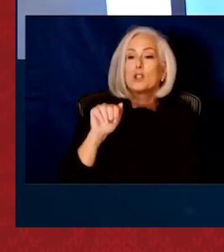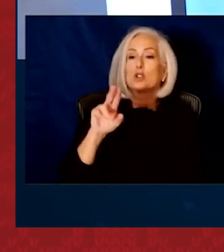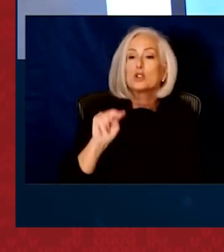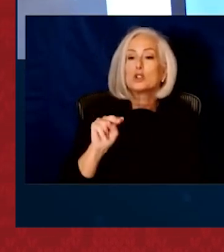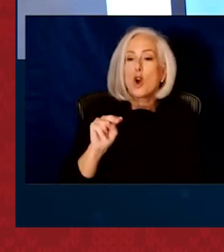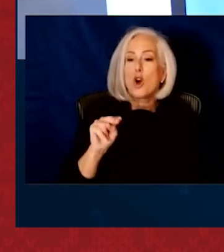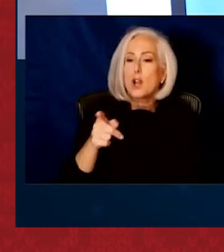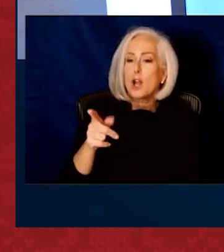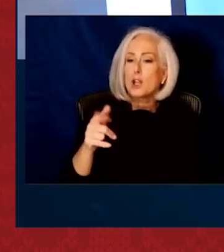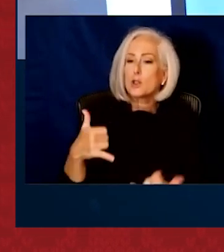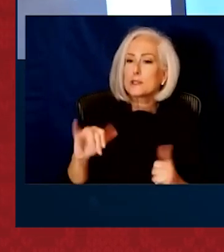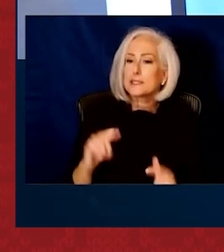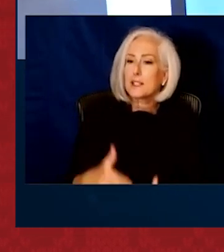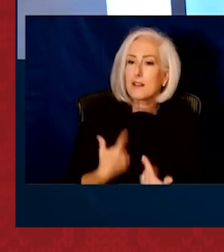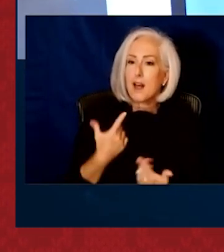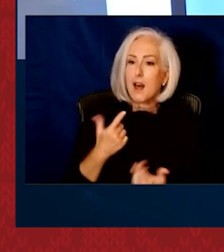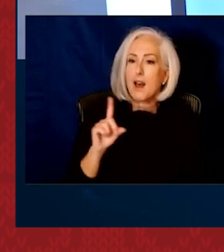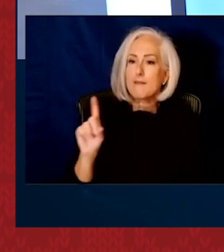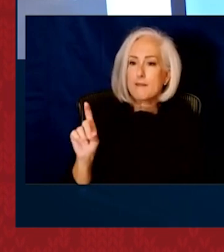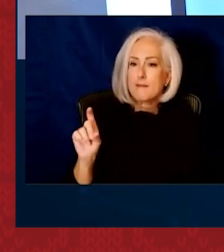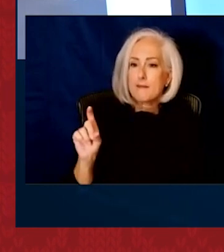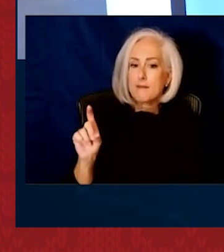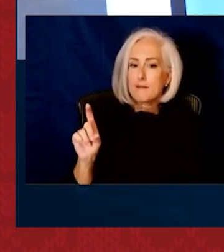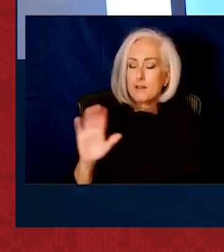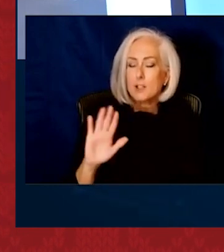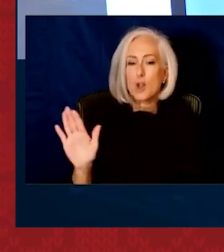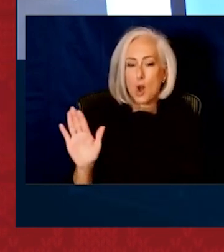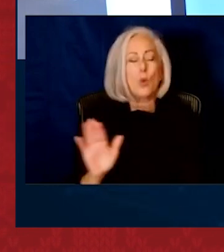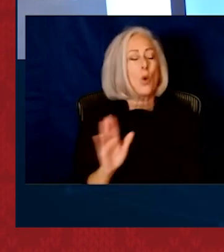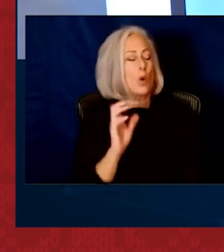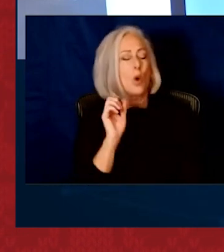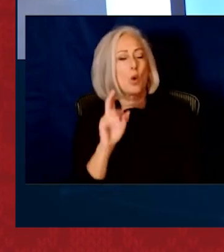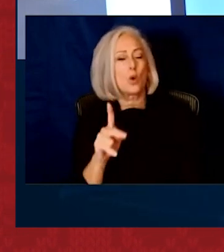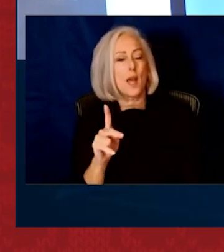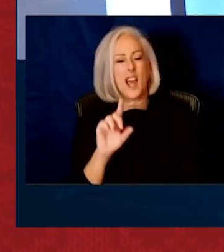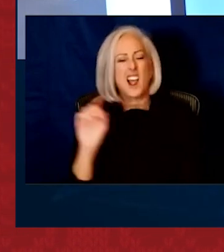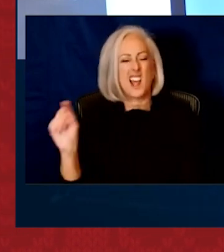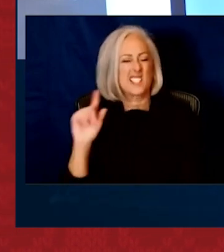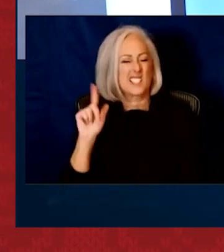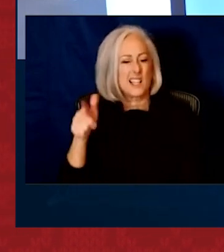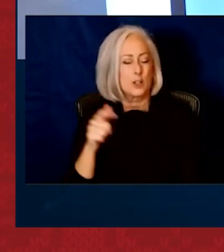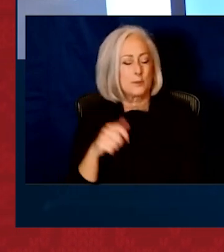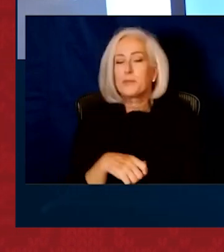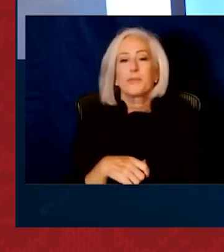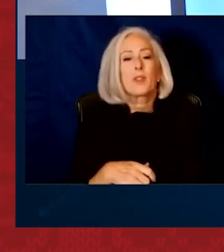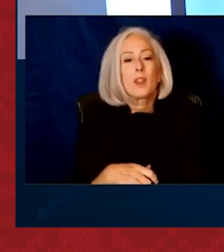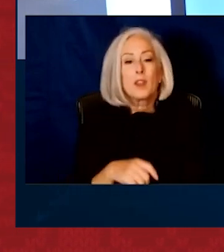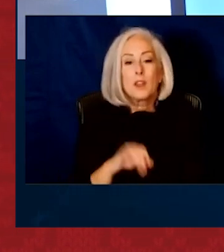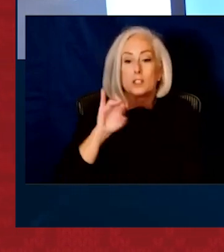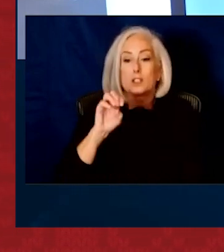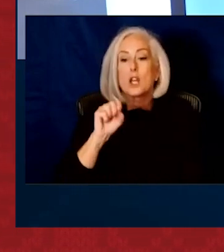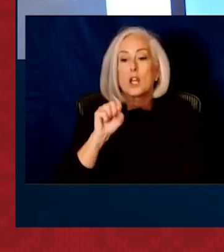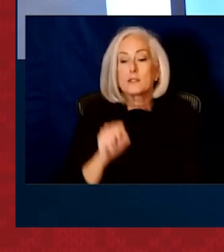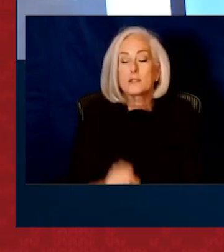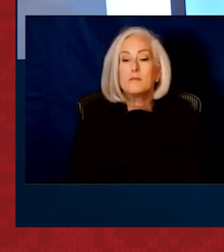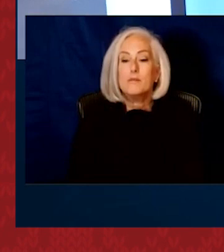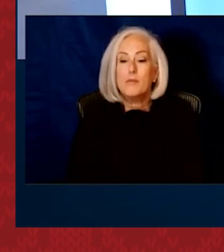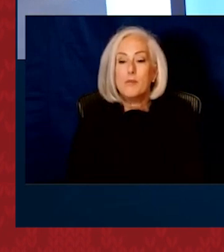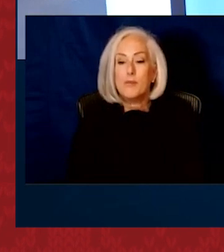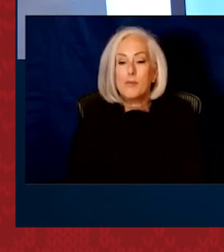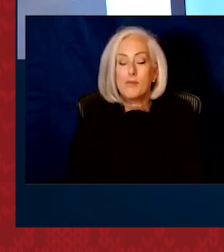alive? Okay, no worries. I'll get back to him in just a minute. Okay, Jess. Okay,